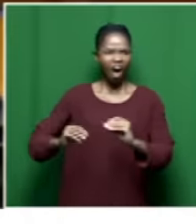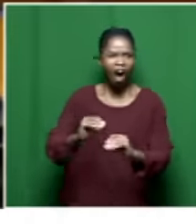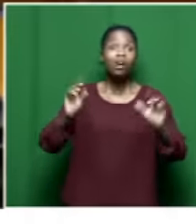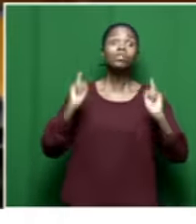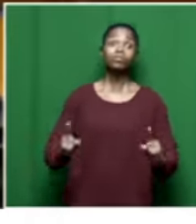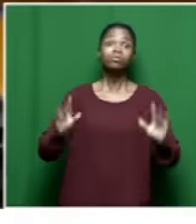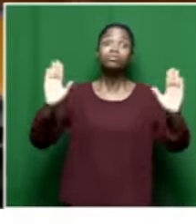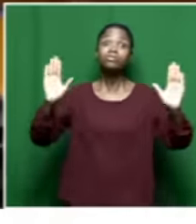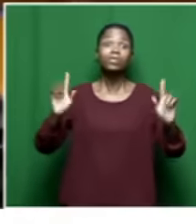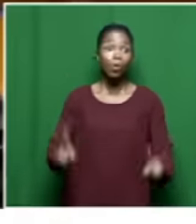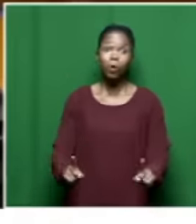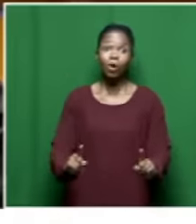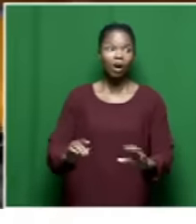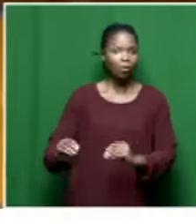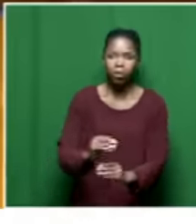Order.